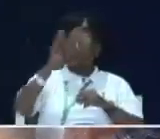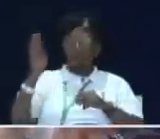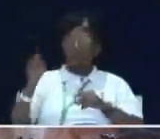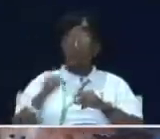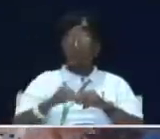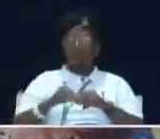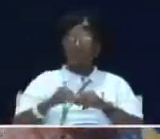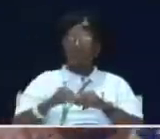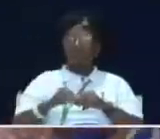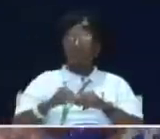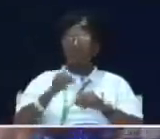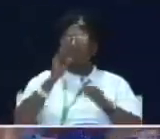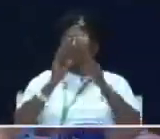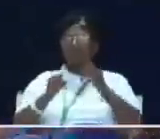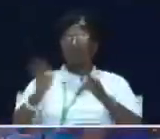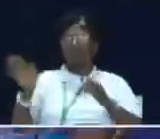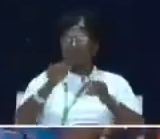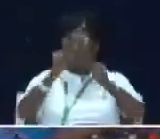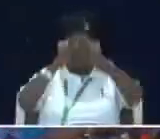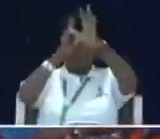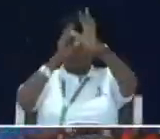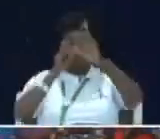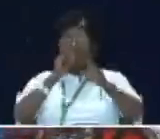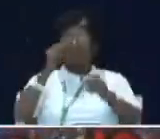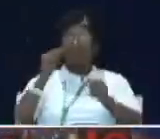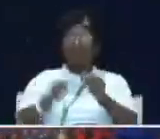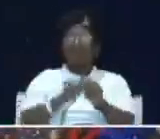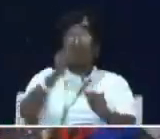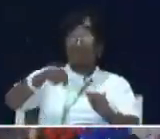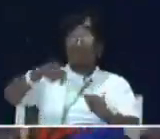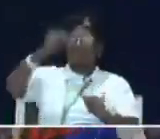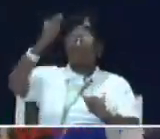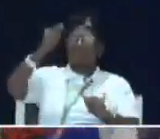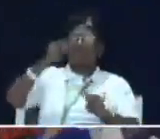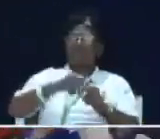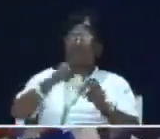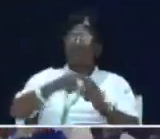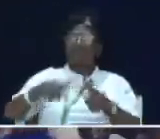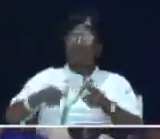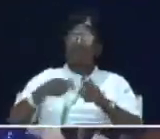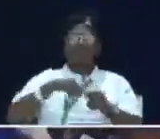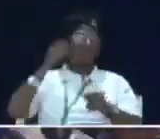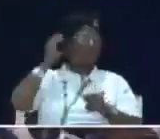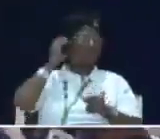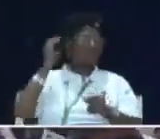And if your Father is the Most High, then let me hear you shout hallelujah.